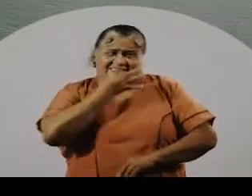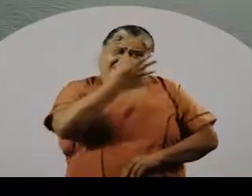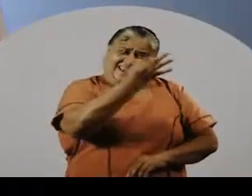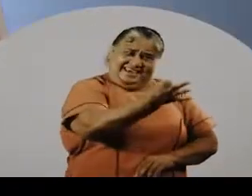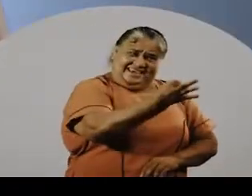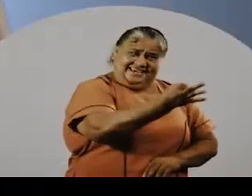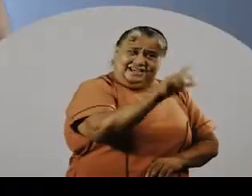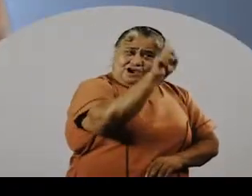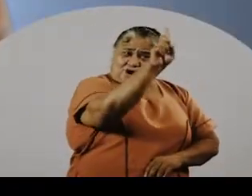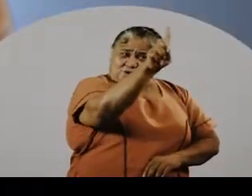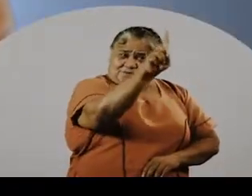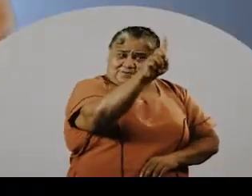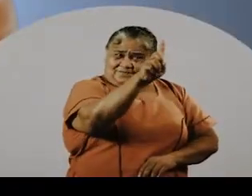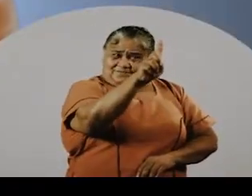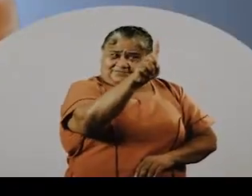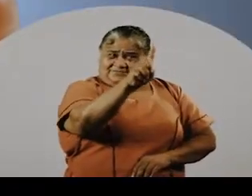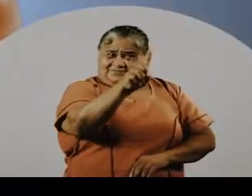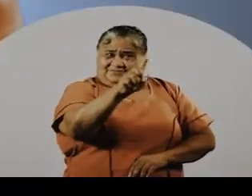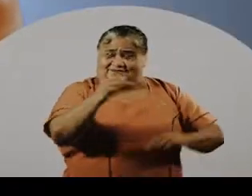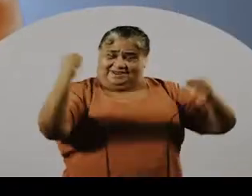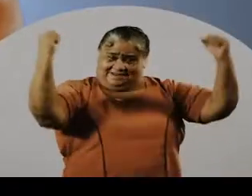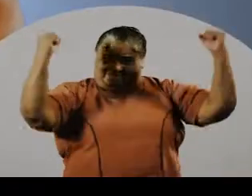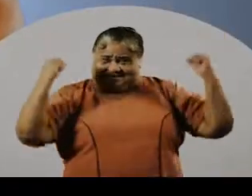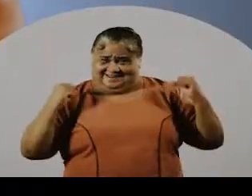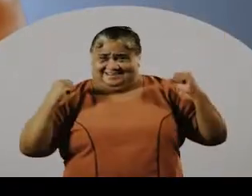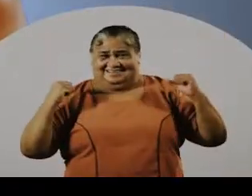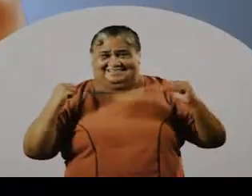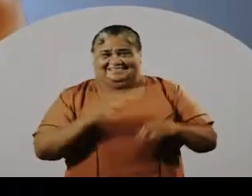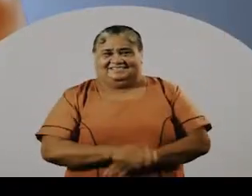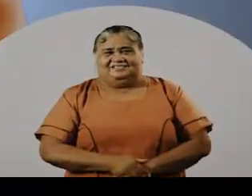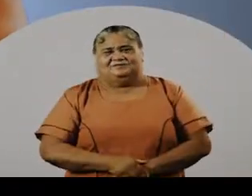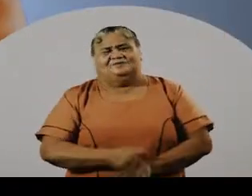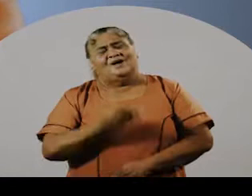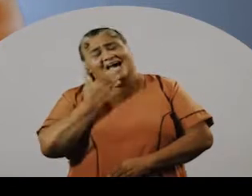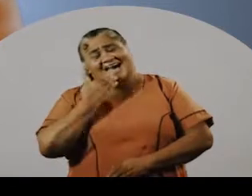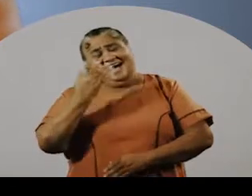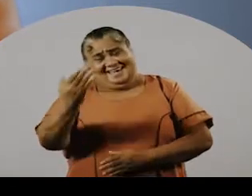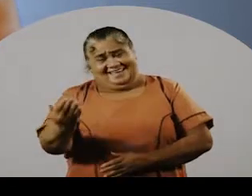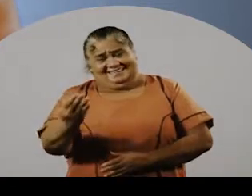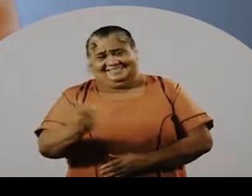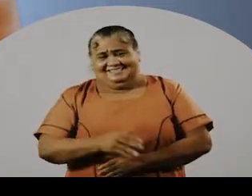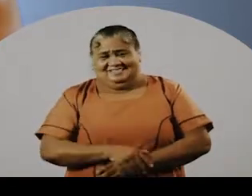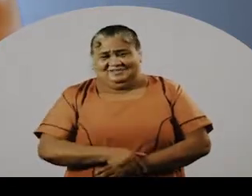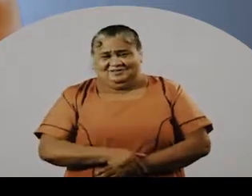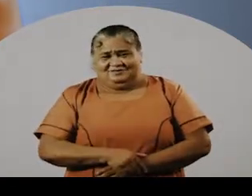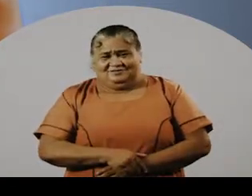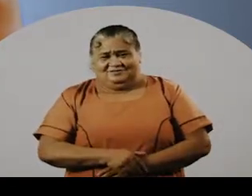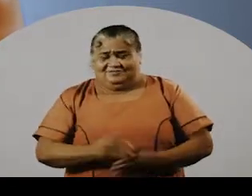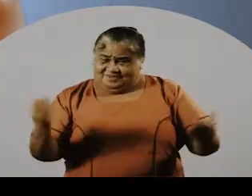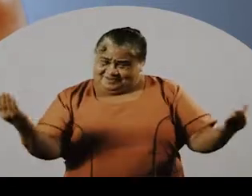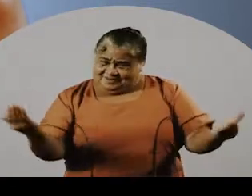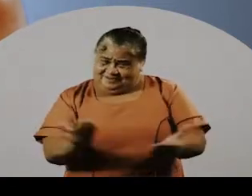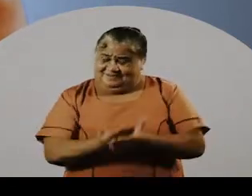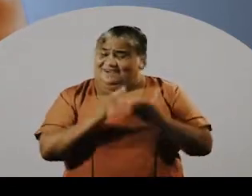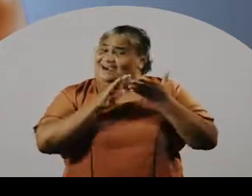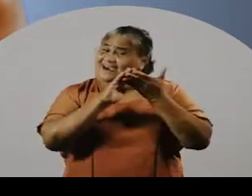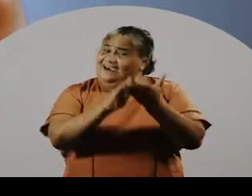soani mo le tuai ma le nganga fa tai le utangi mai o le nei aunanga fa te si ai malatu lang lang o ale fe